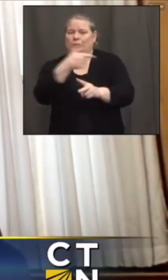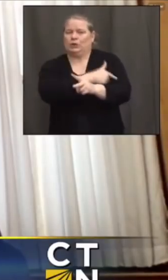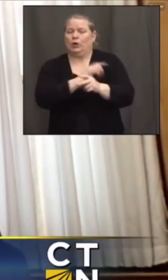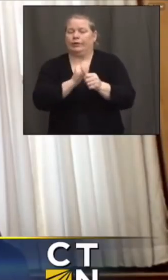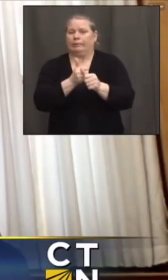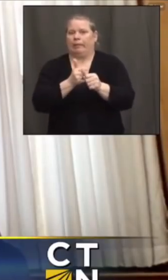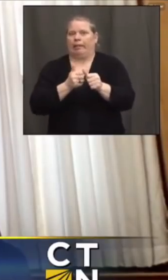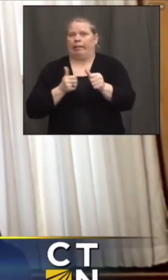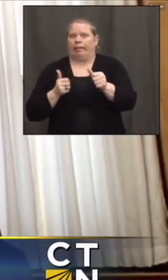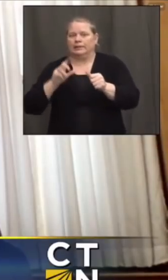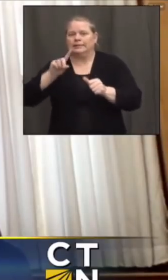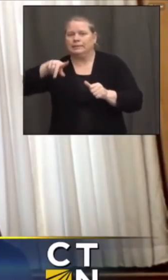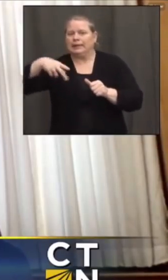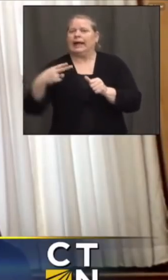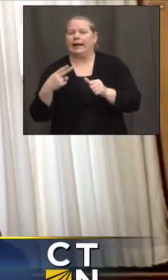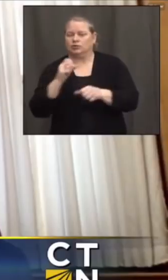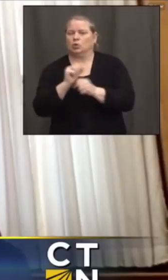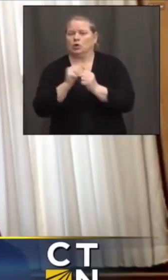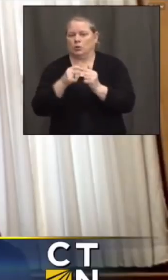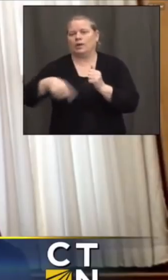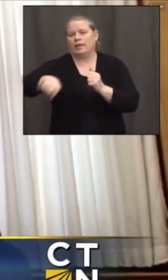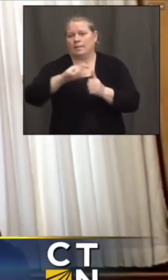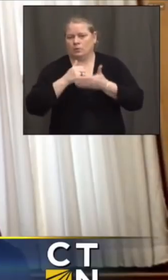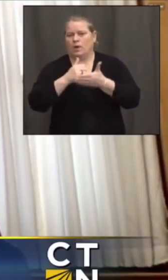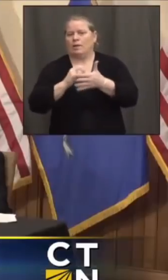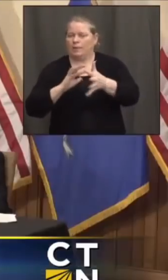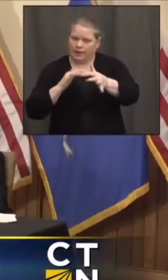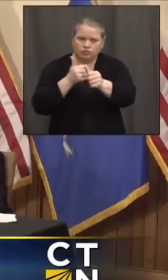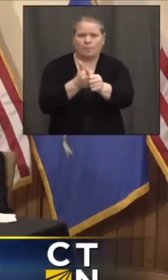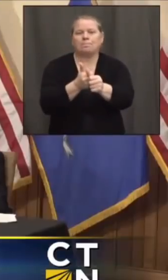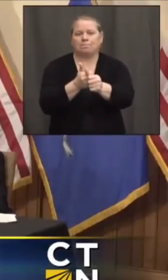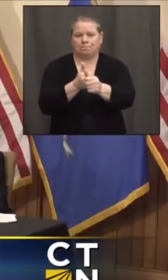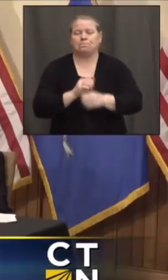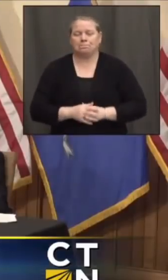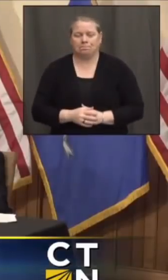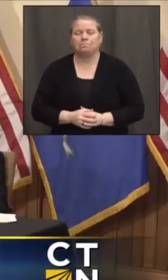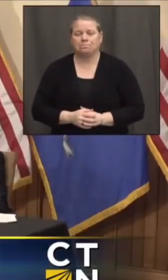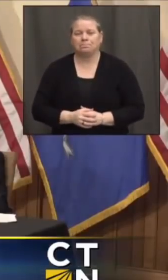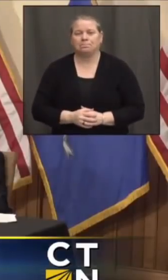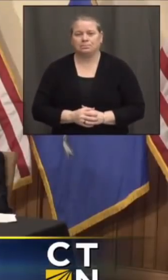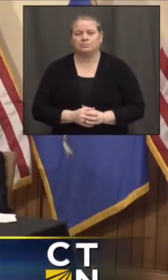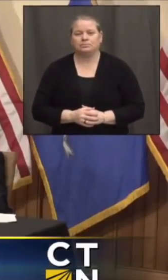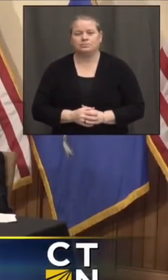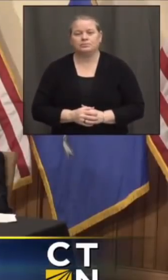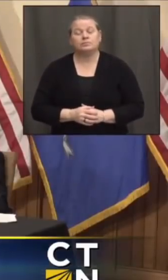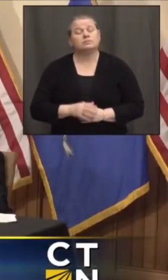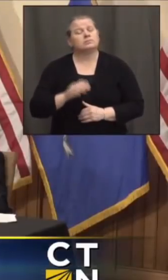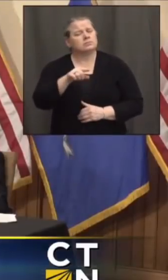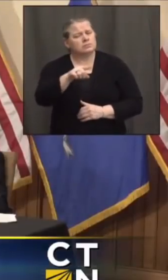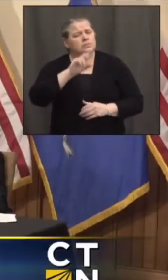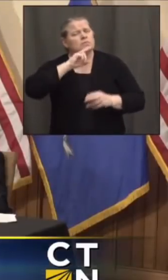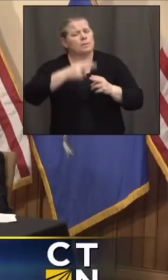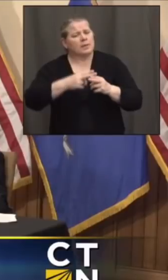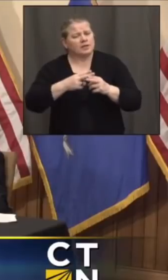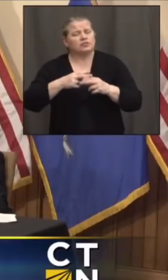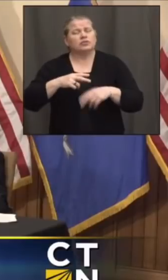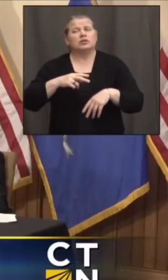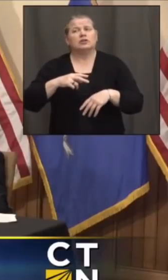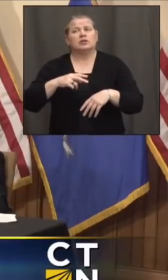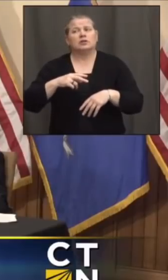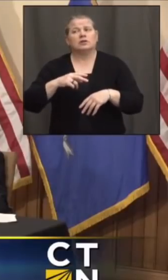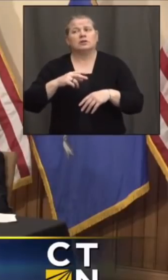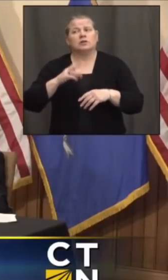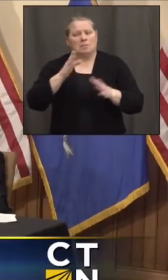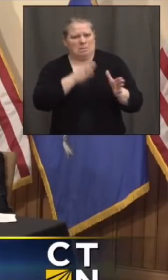about how to get caught up. And then you'd mentioned the mobile vaccine clinics earlier